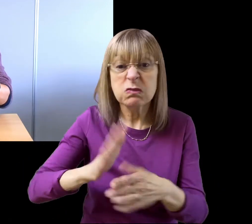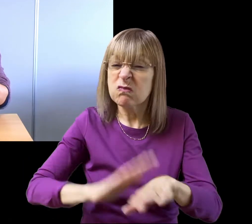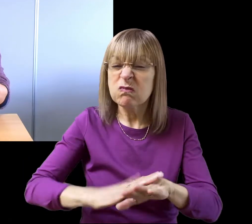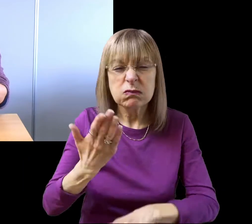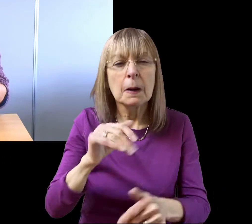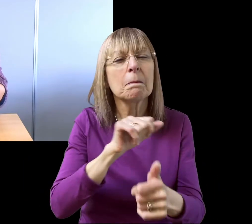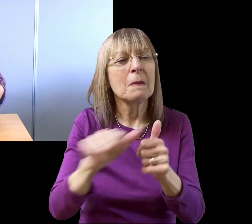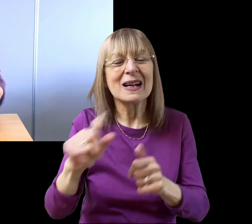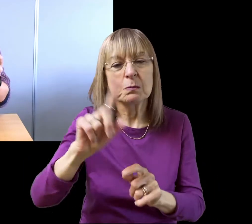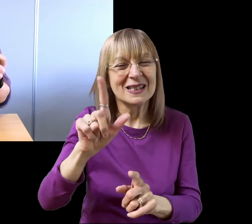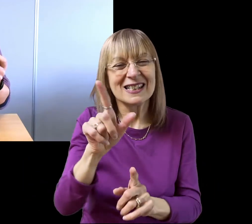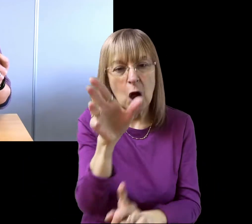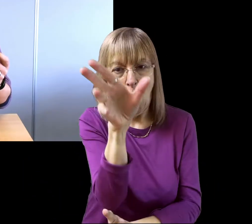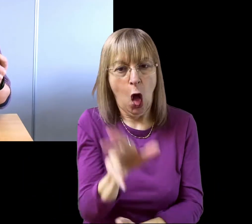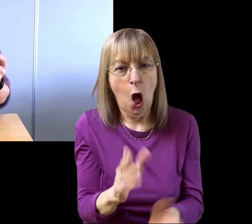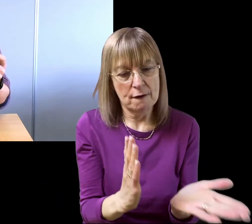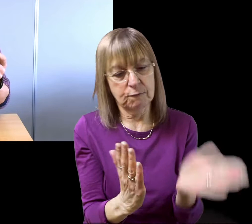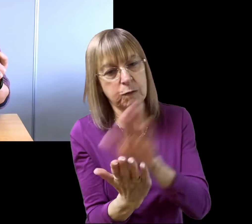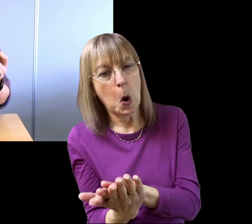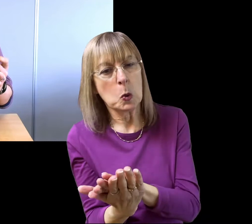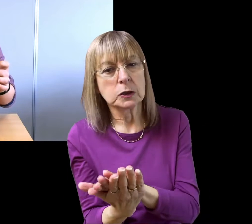Either way, but I would advise that you fold it